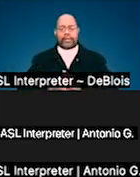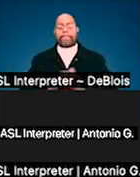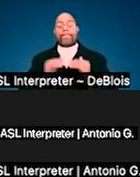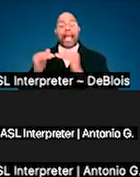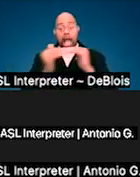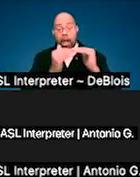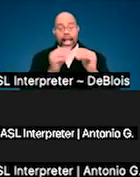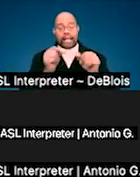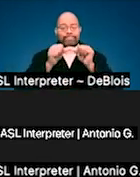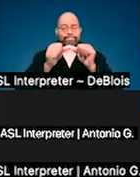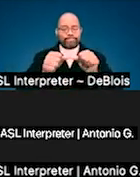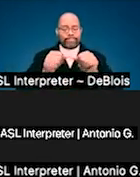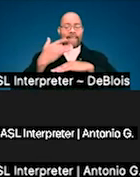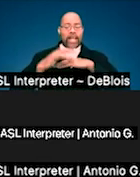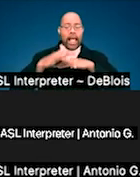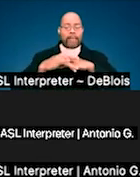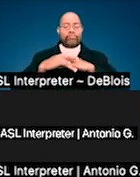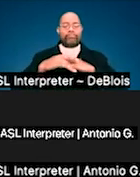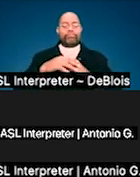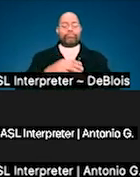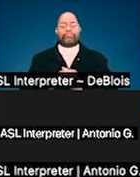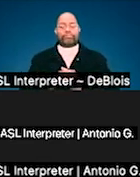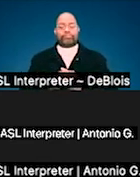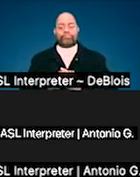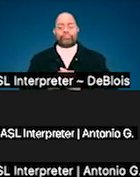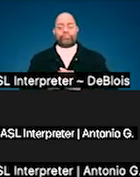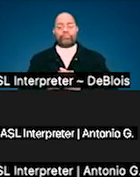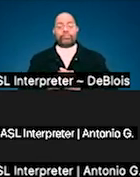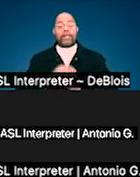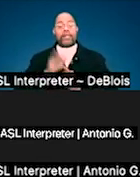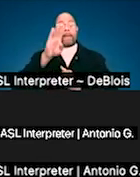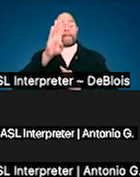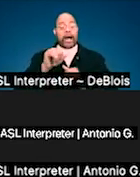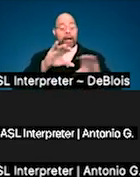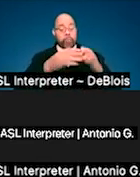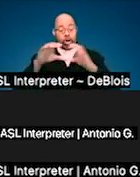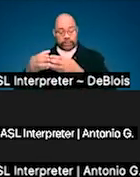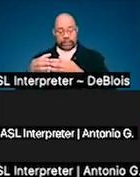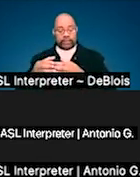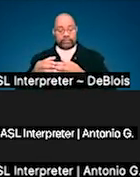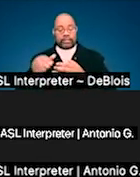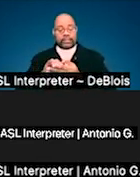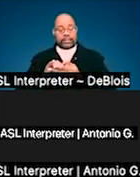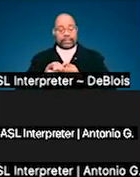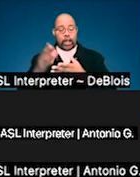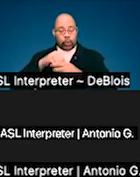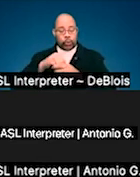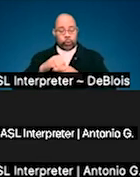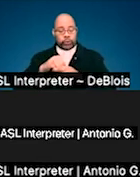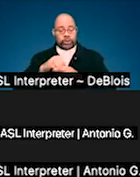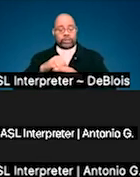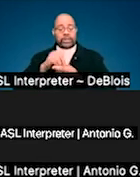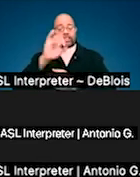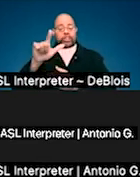equitably and sustainably available at scale. The bipartisan infrastructure law includes the Digital Equity Act programs,